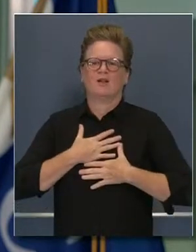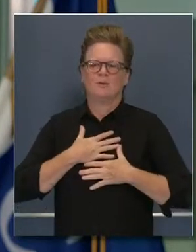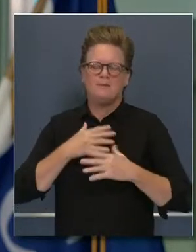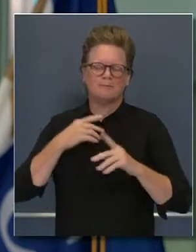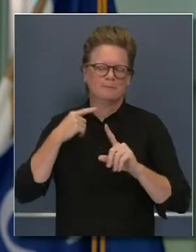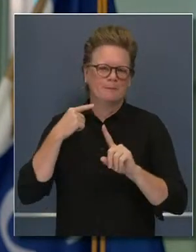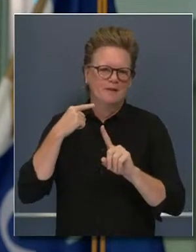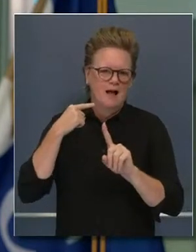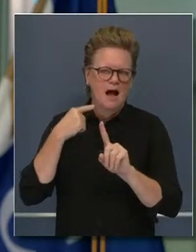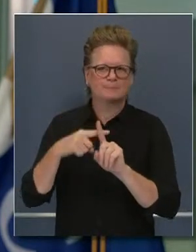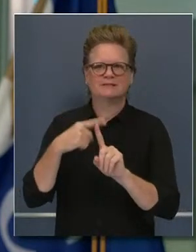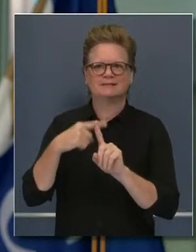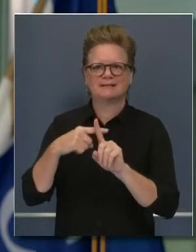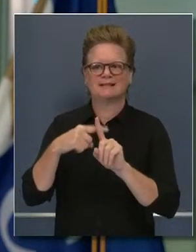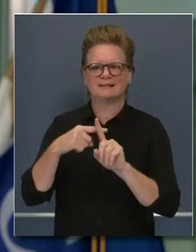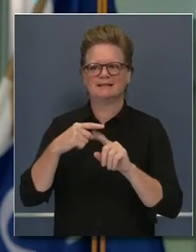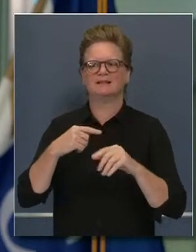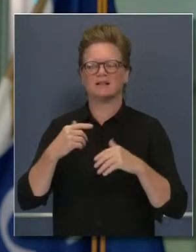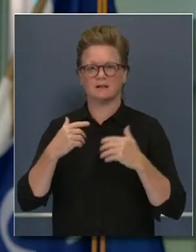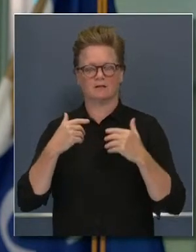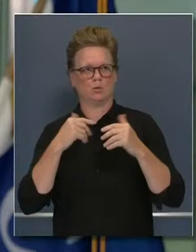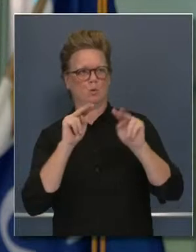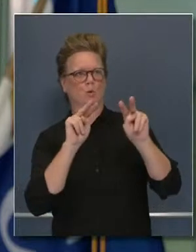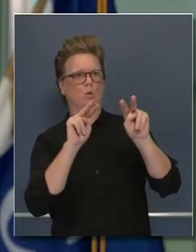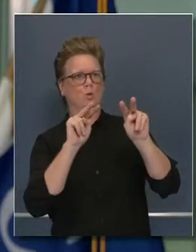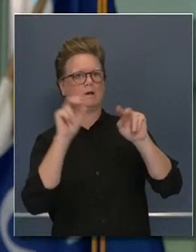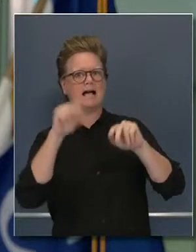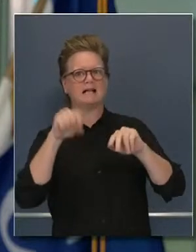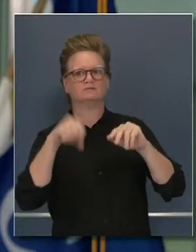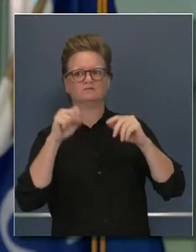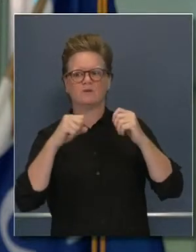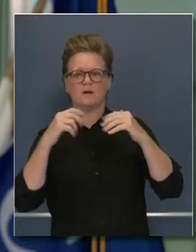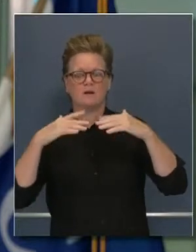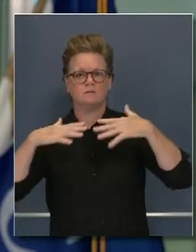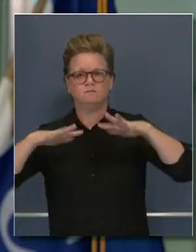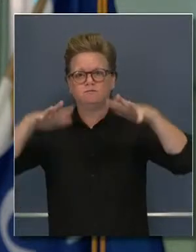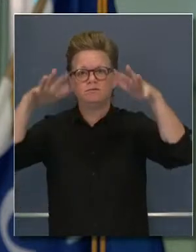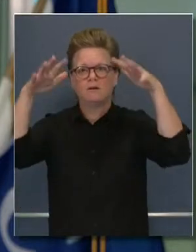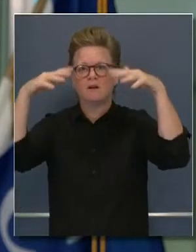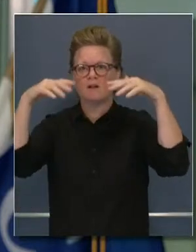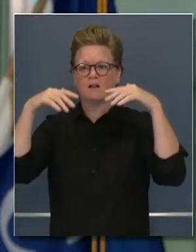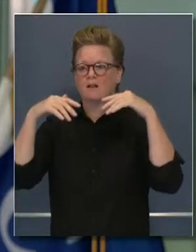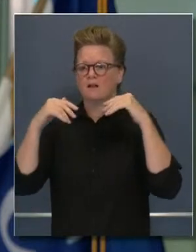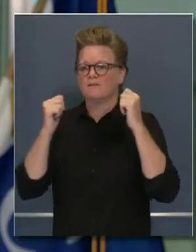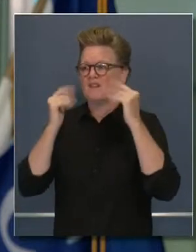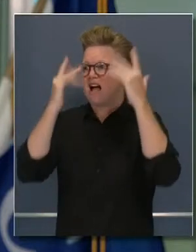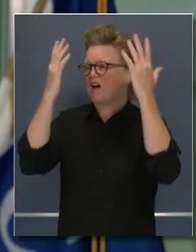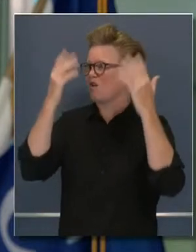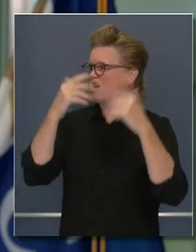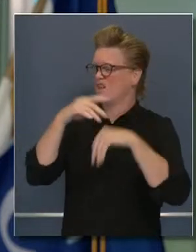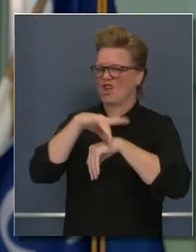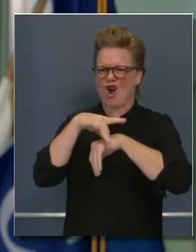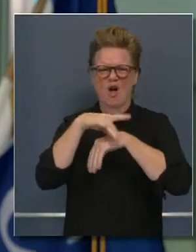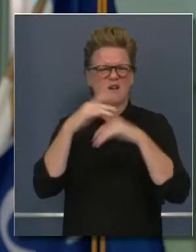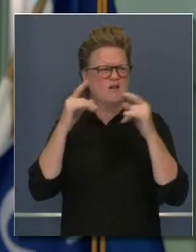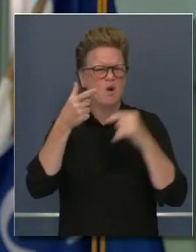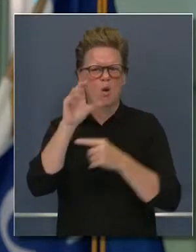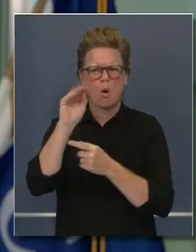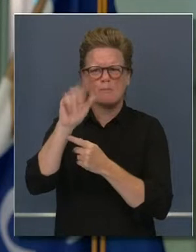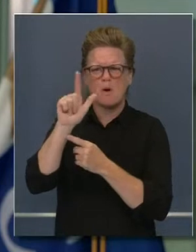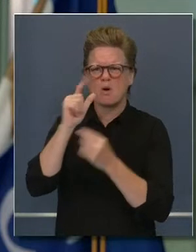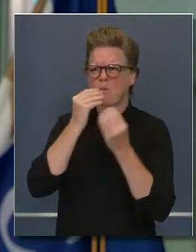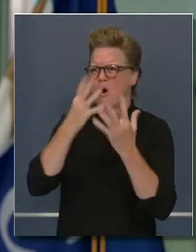I know we're filled with fear, so many of us with anxiety about the world we're living in, this state. But people